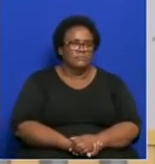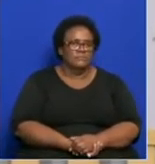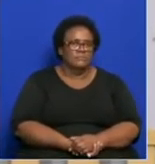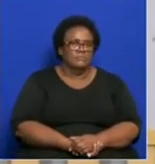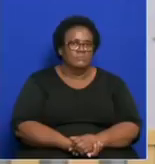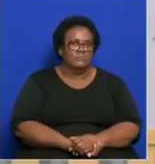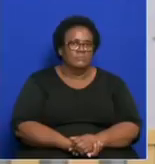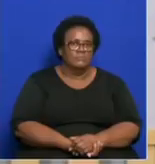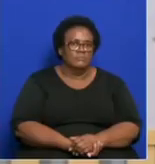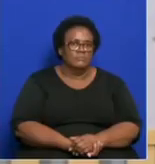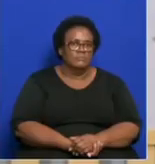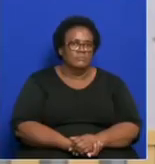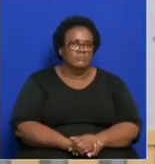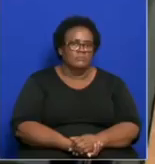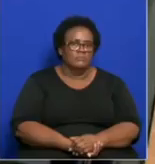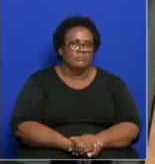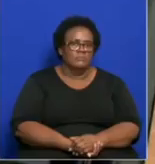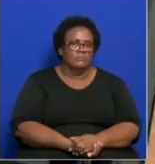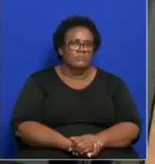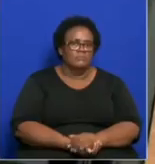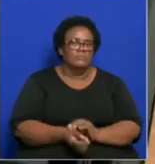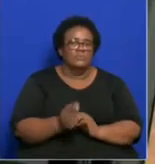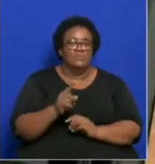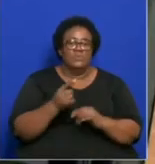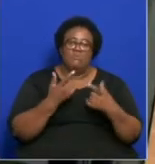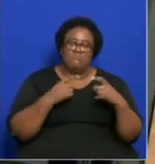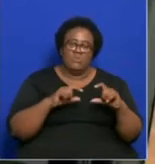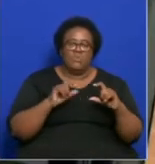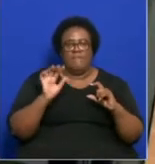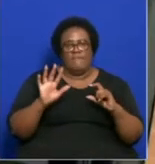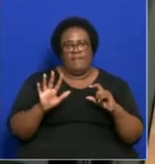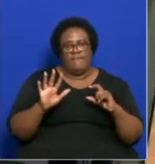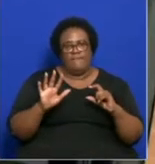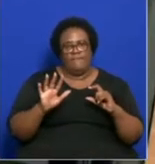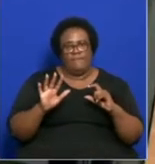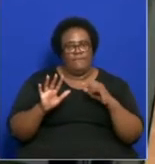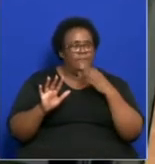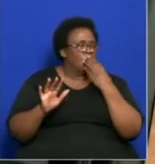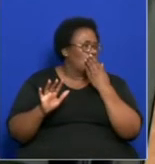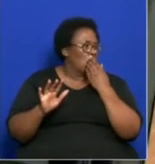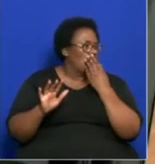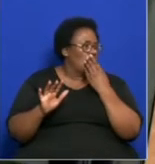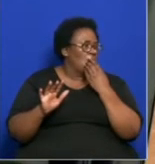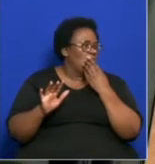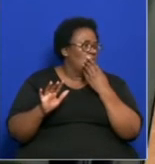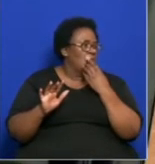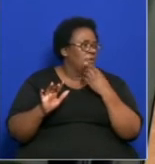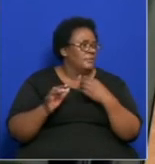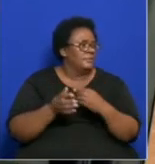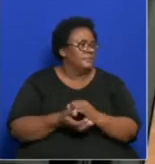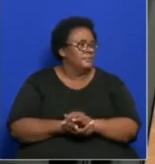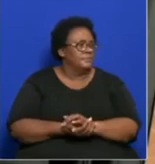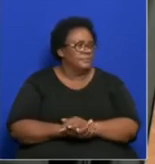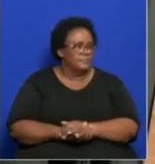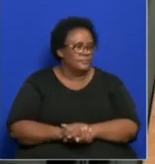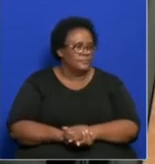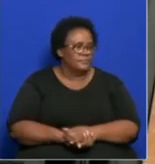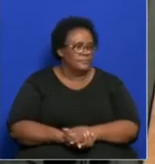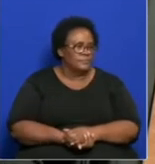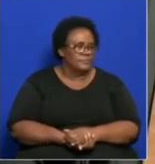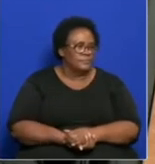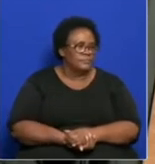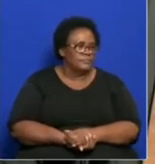You had paragraph 5 of your statement. You were taking us through those annexes.